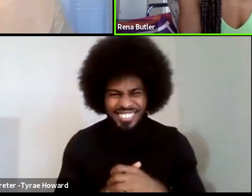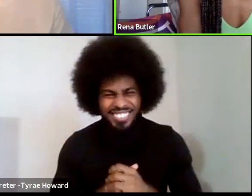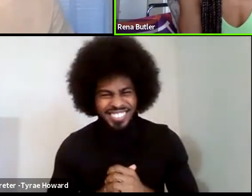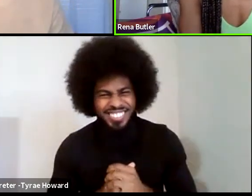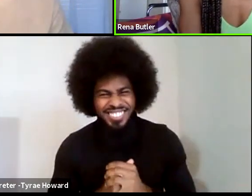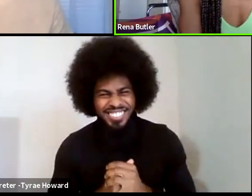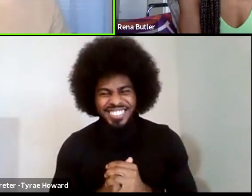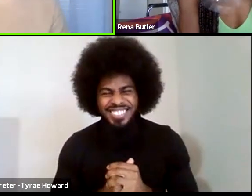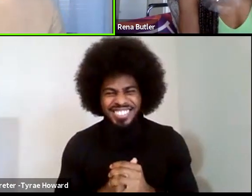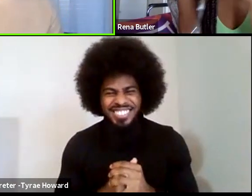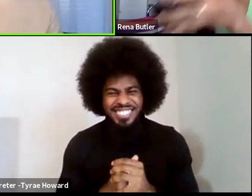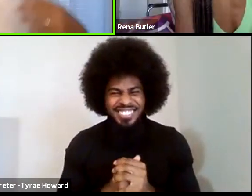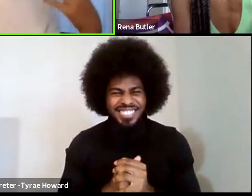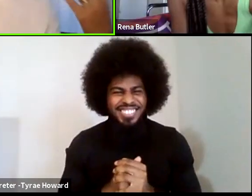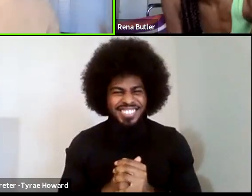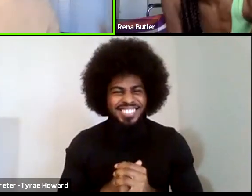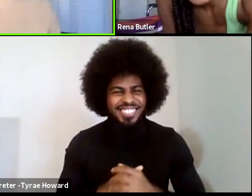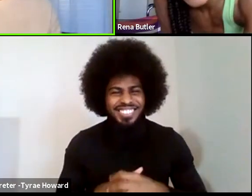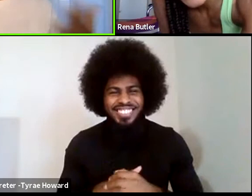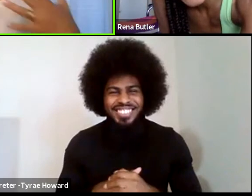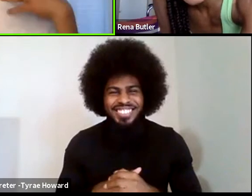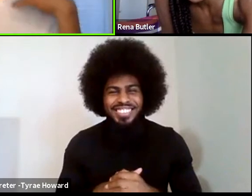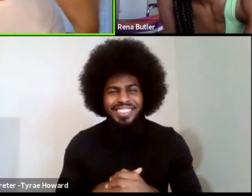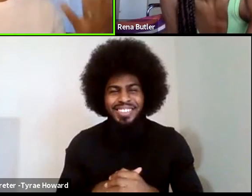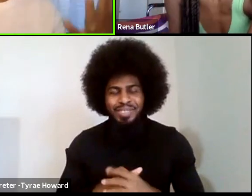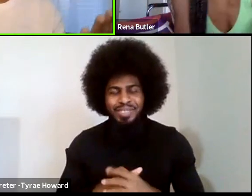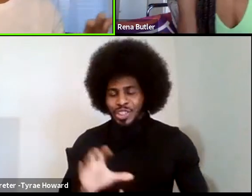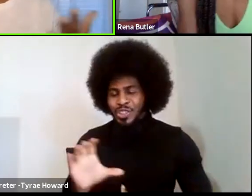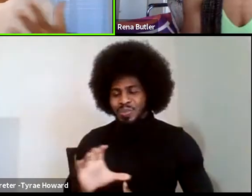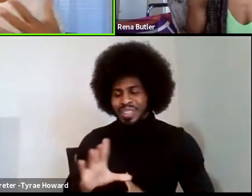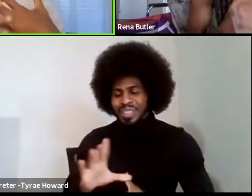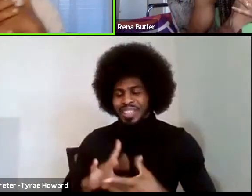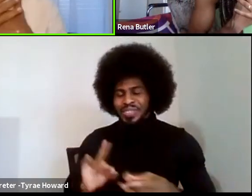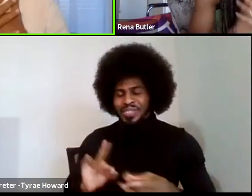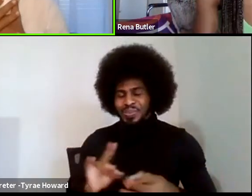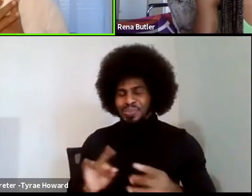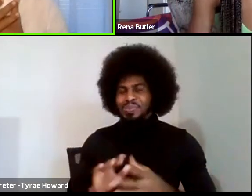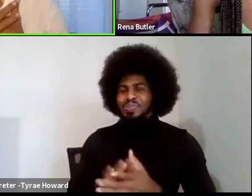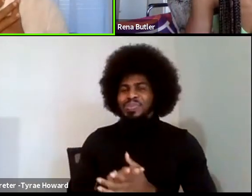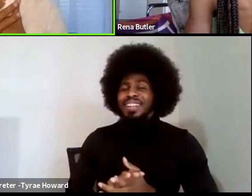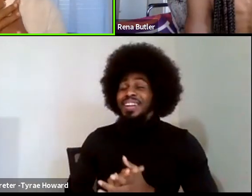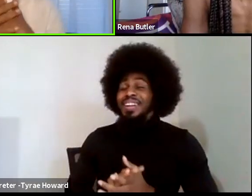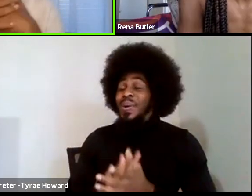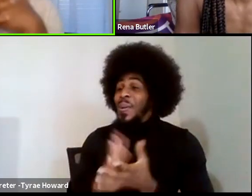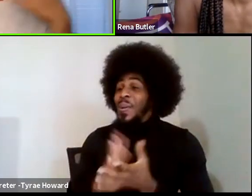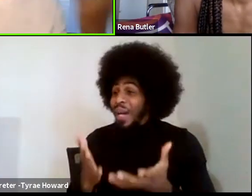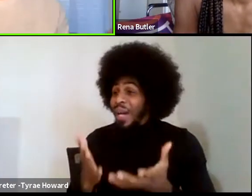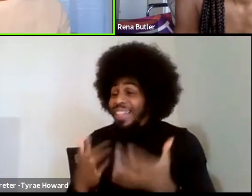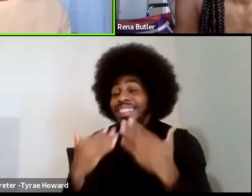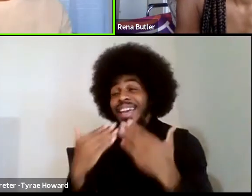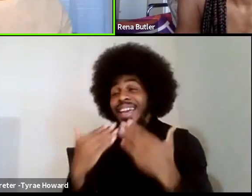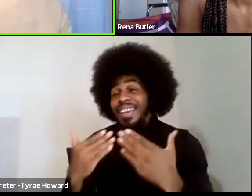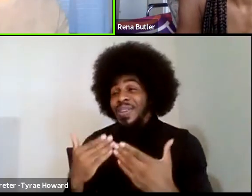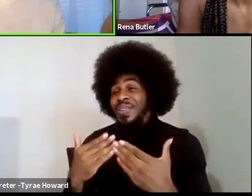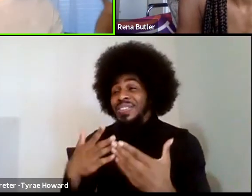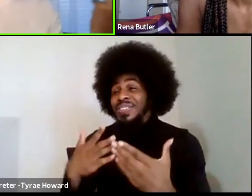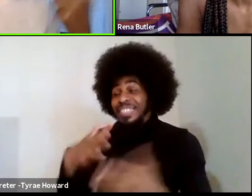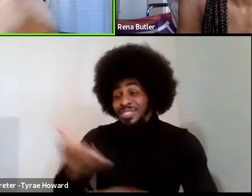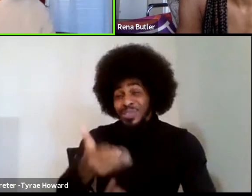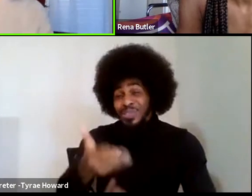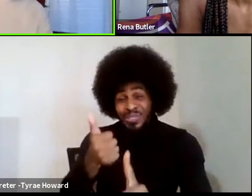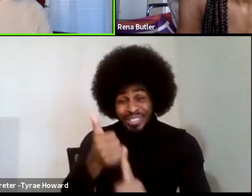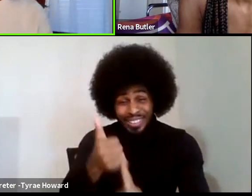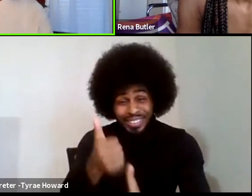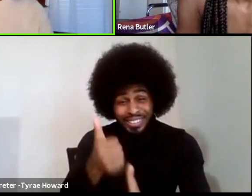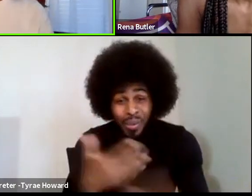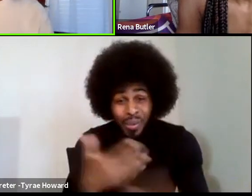Amazing. Oh, well, thanks, Rena. Introduce yourself. I'm here. We're here and we just want to hear